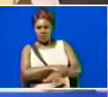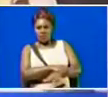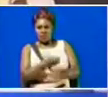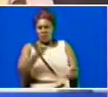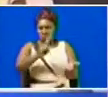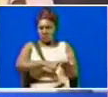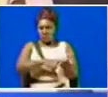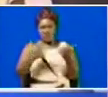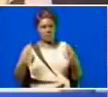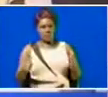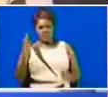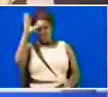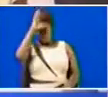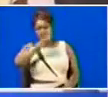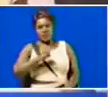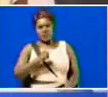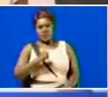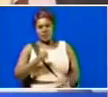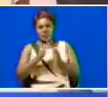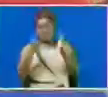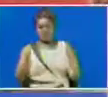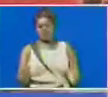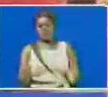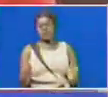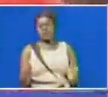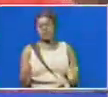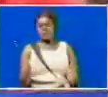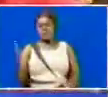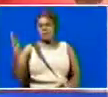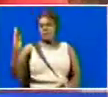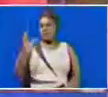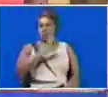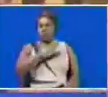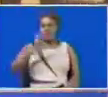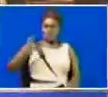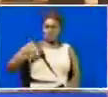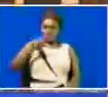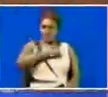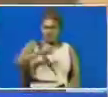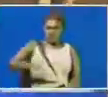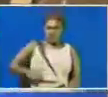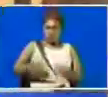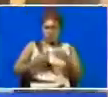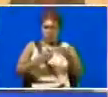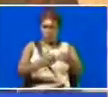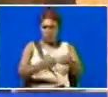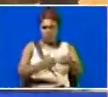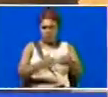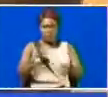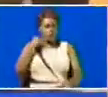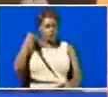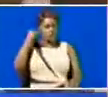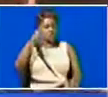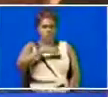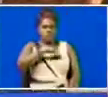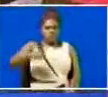not been registered in the missing persons list. The security committee in the Senate, led by Yusuf Haji and flanked by Nakuru Senator